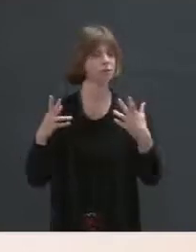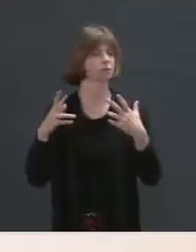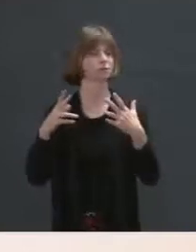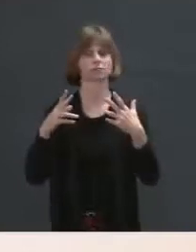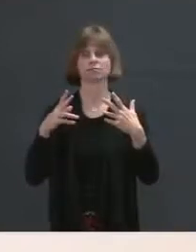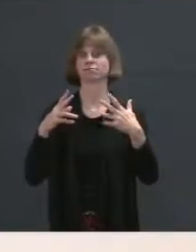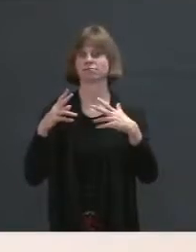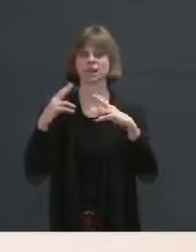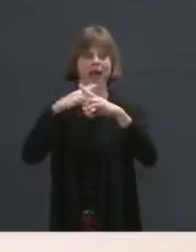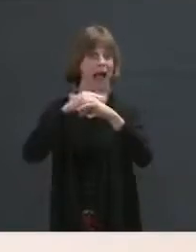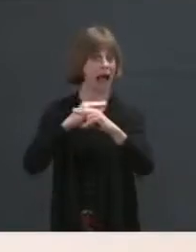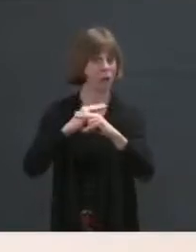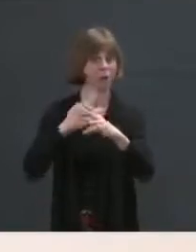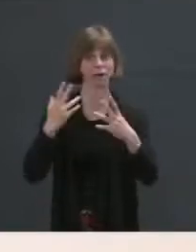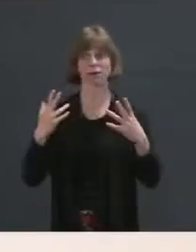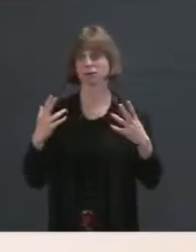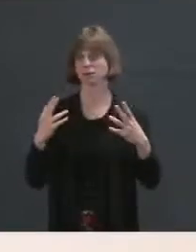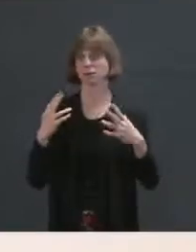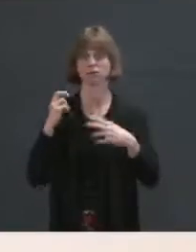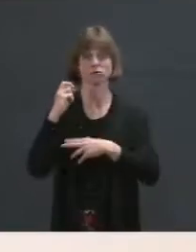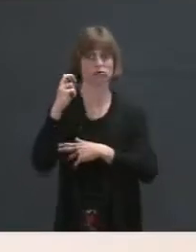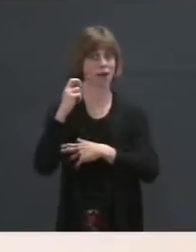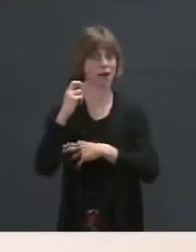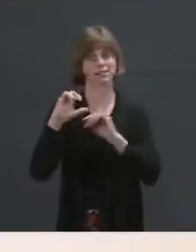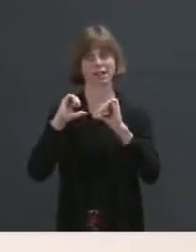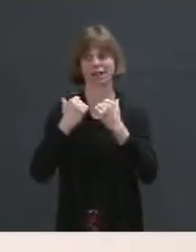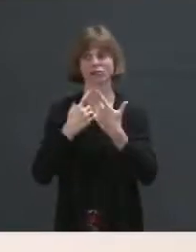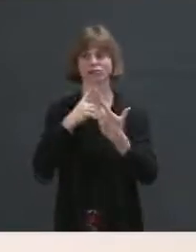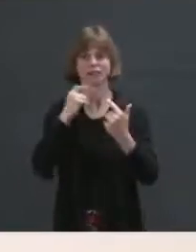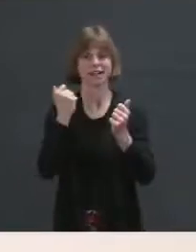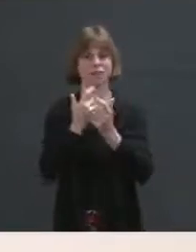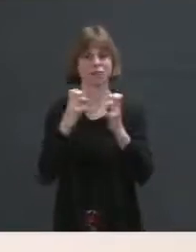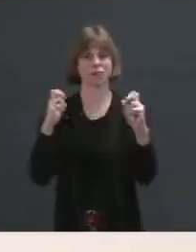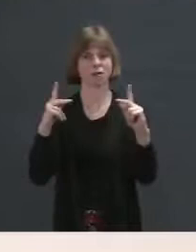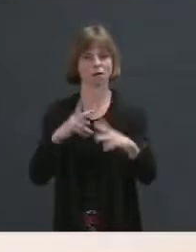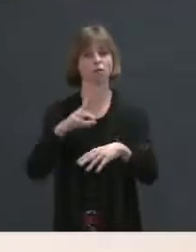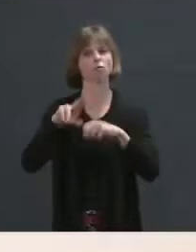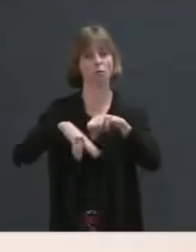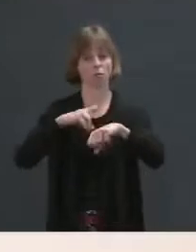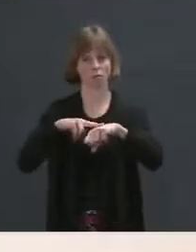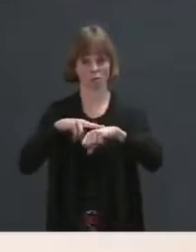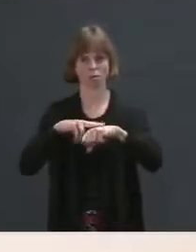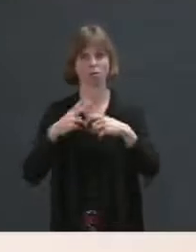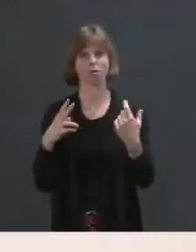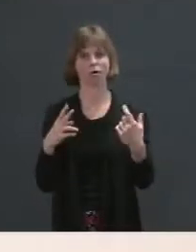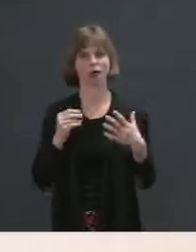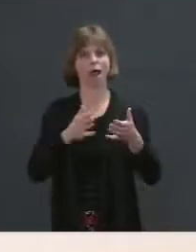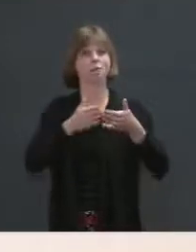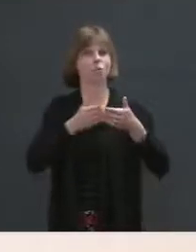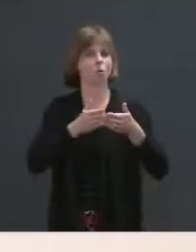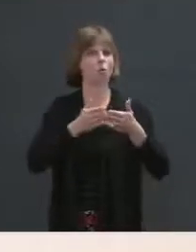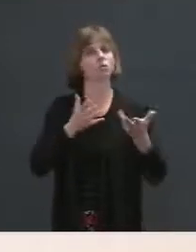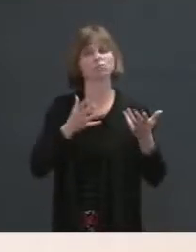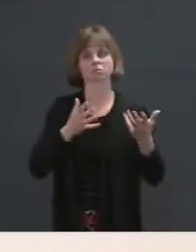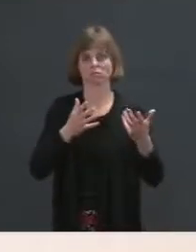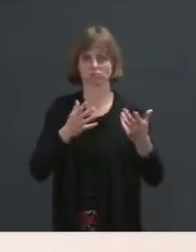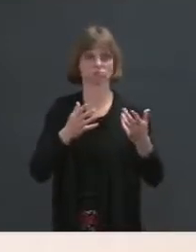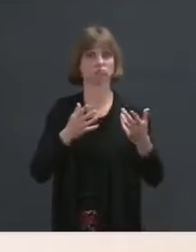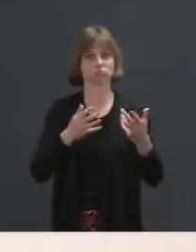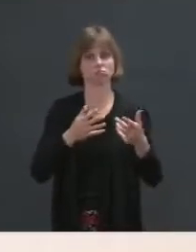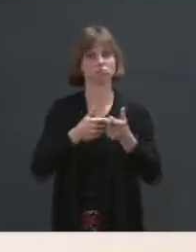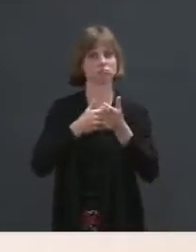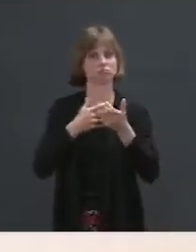state highways are open. Transit agencies are returning to normal operations, and ports are operating under normal circumstances.